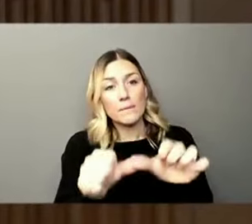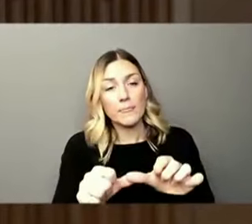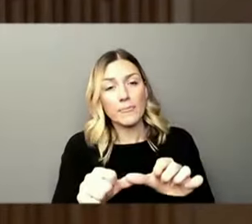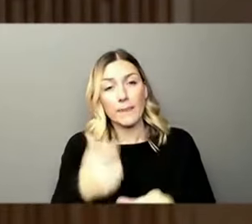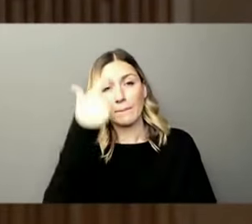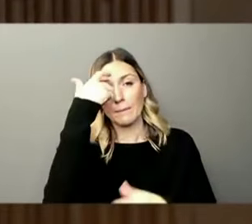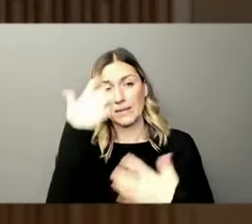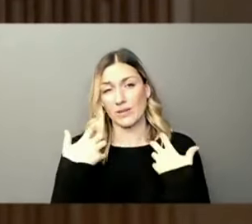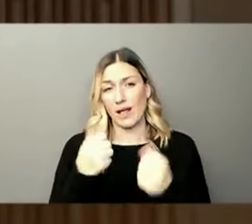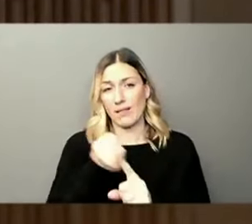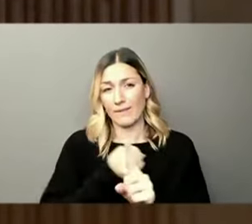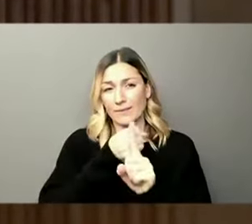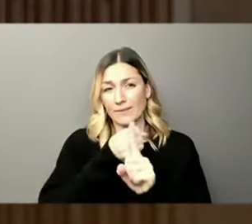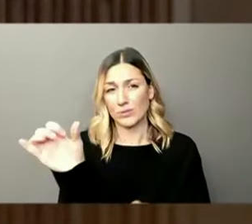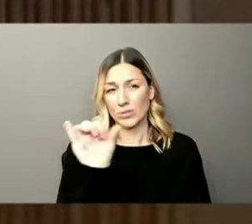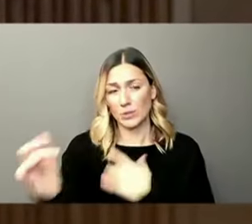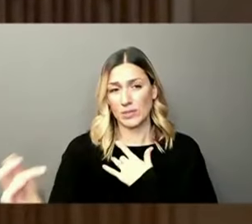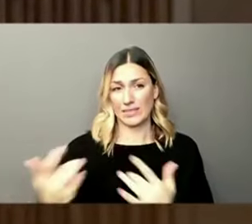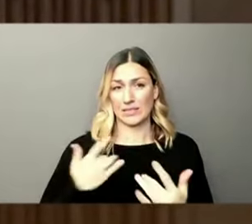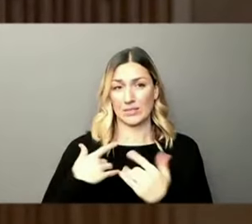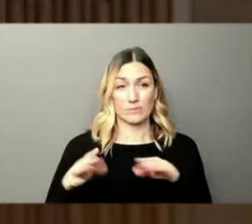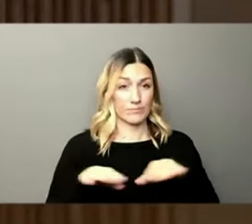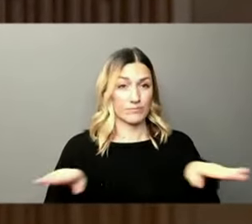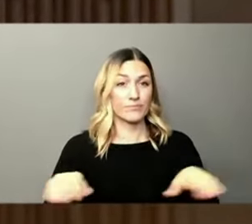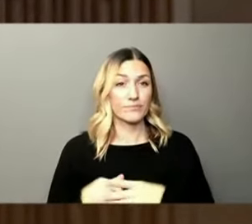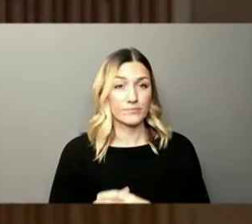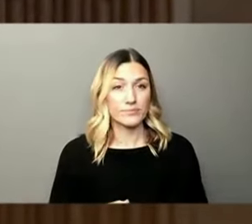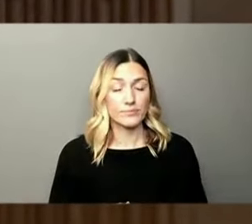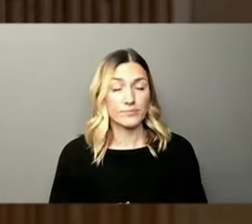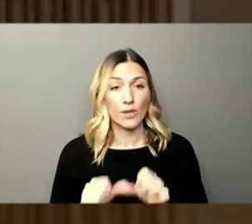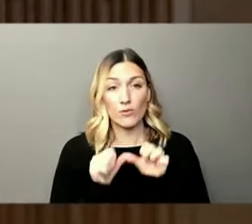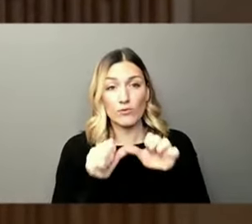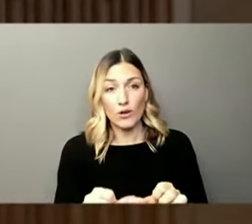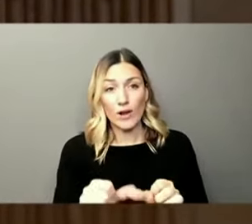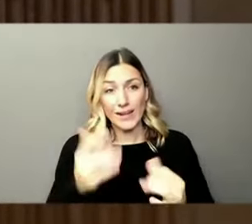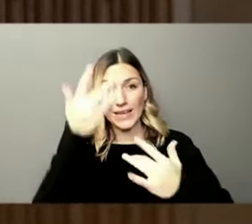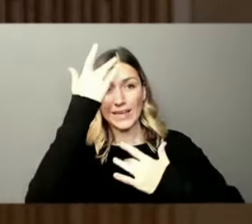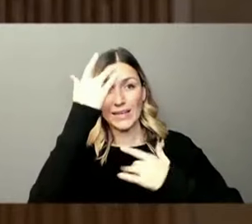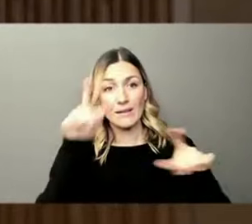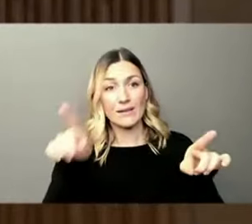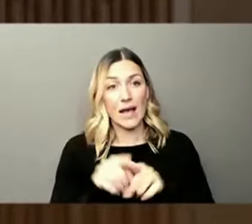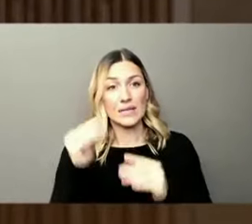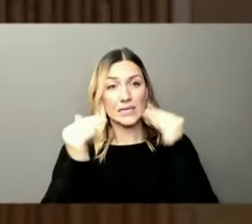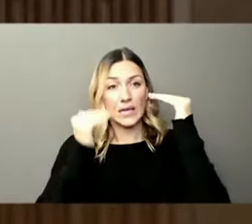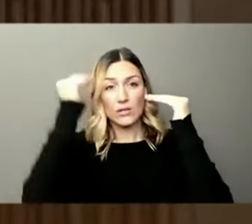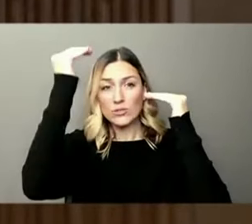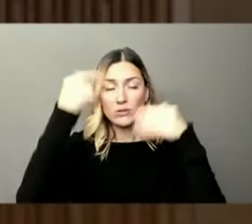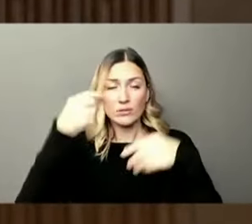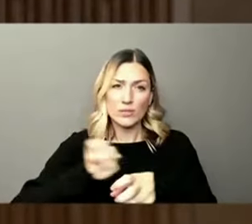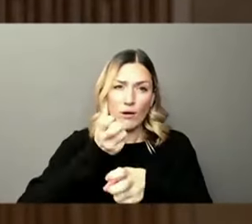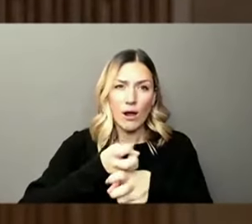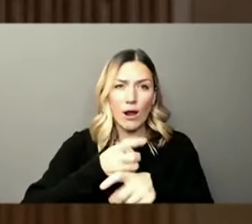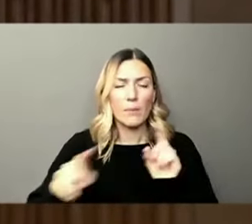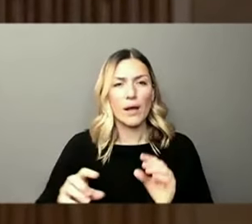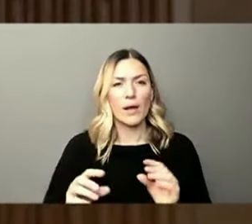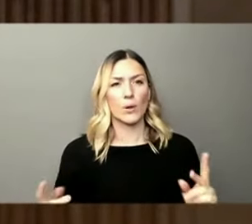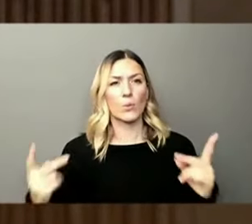especially concerning when considering our children. Having a chronic illness as an adult is difficult, but it is more challenging and